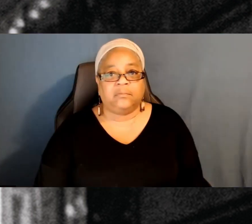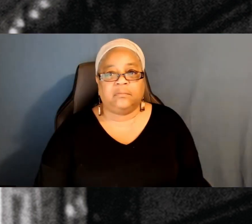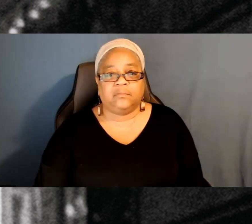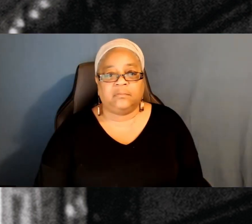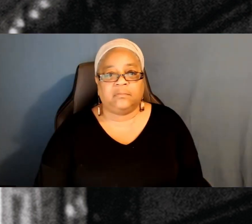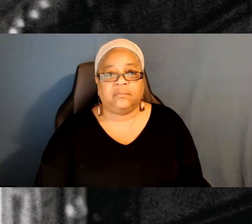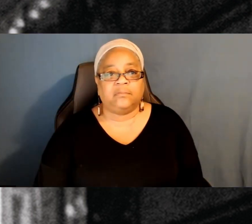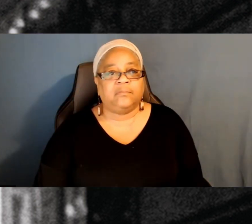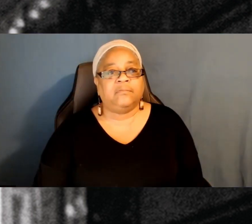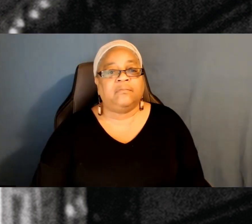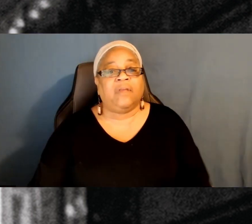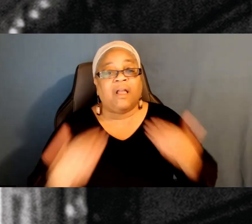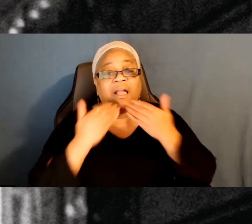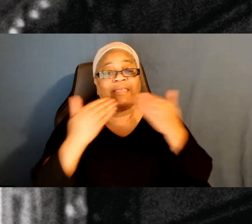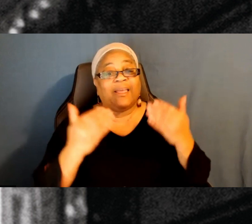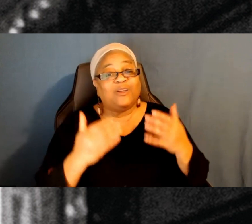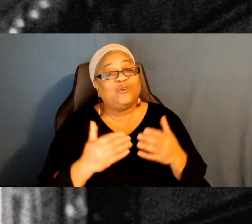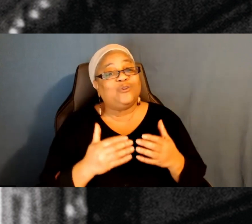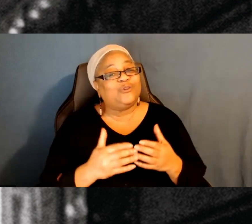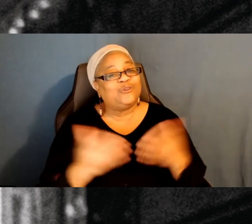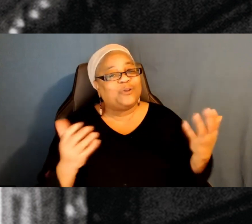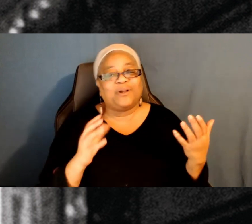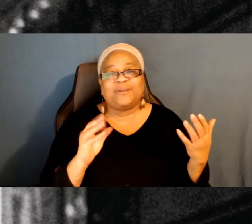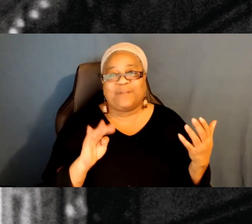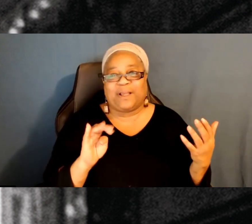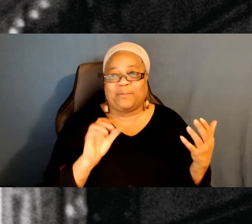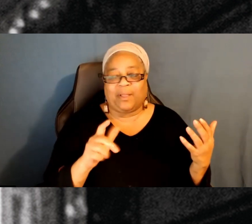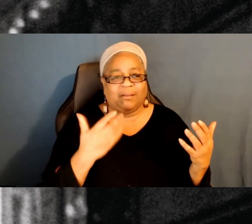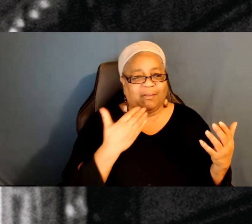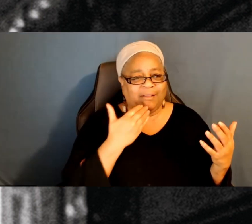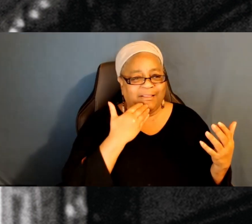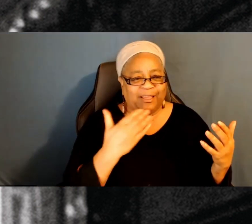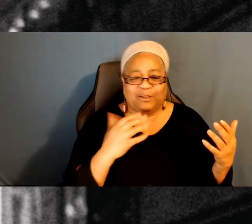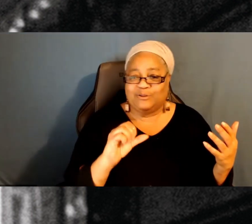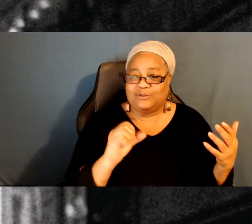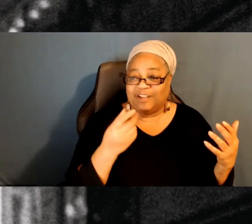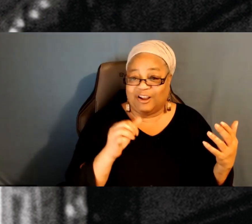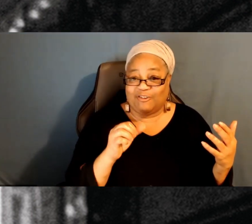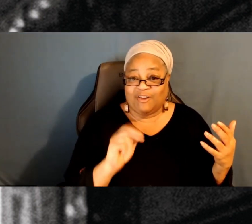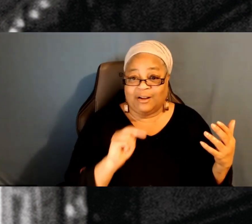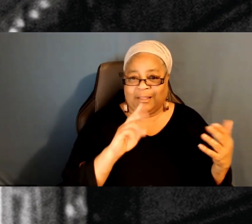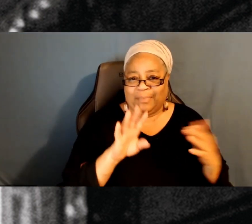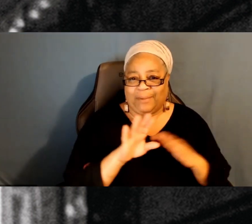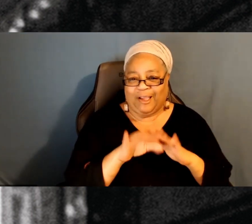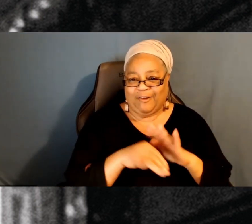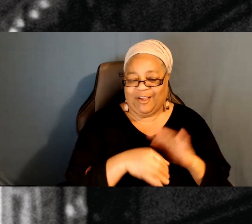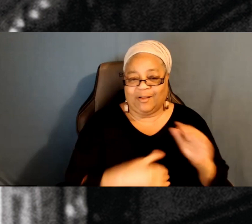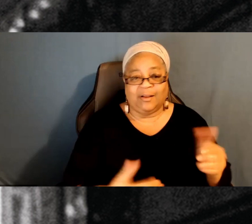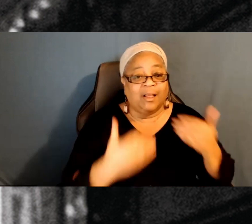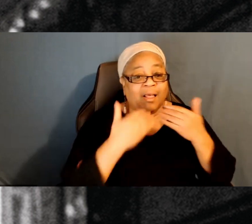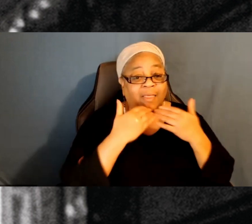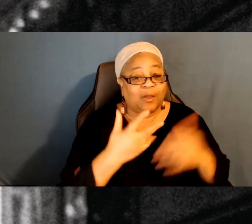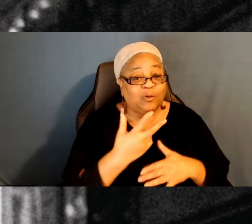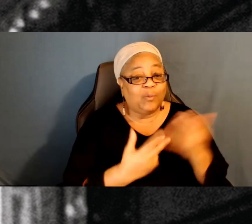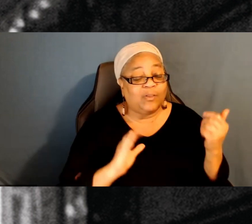Thank you so much, Mabel. Thank you, Sharon, in the background. Thank you to both of